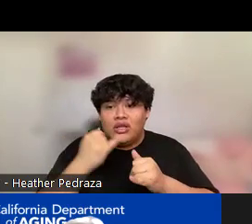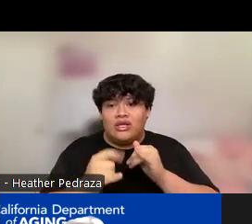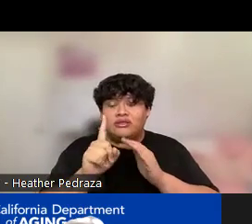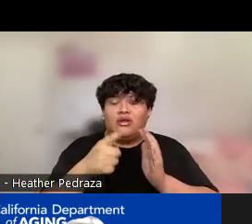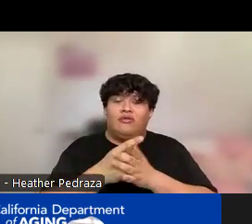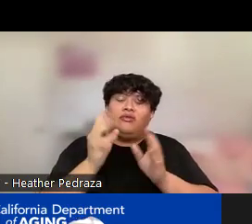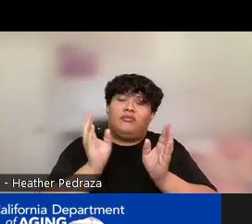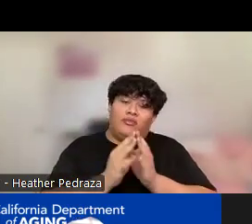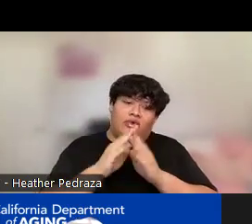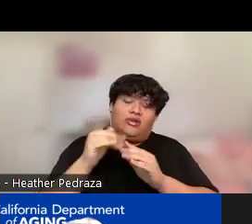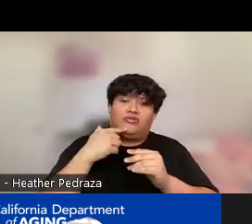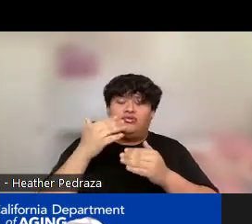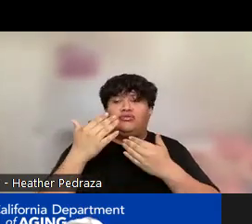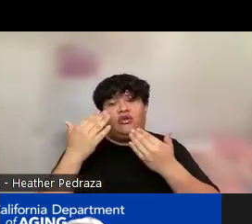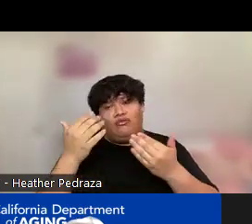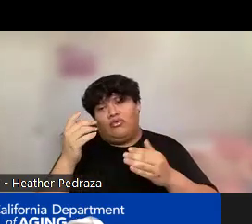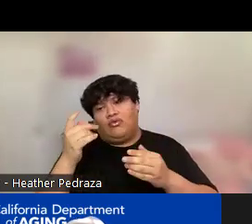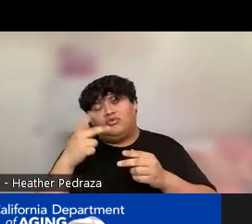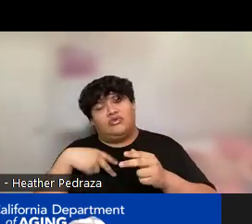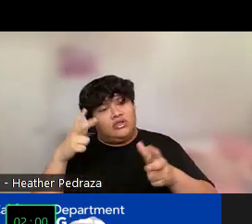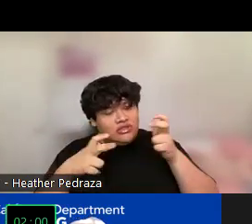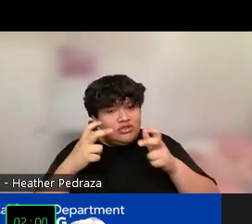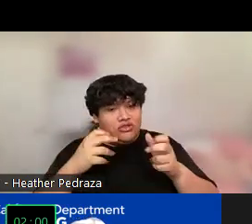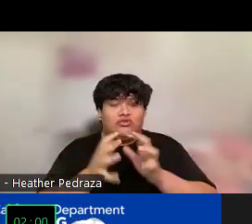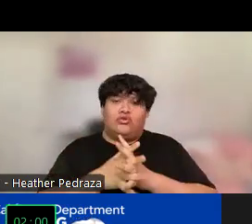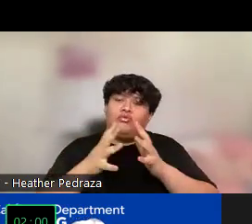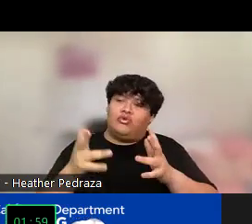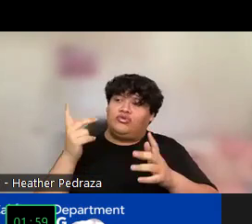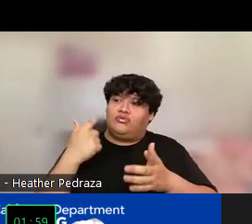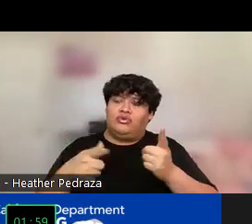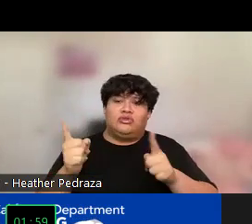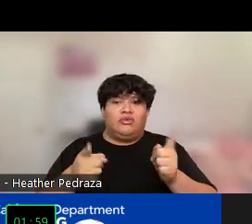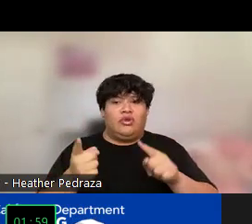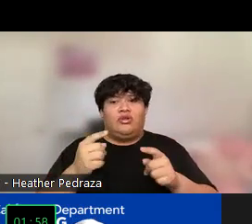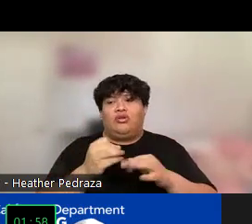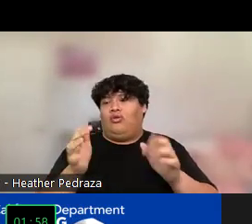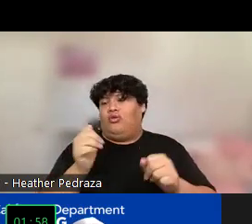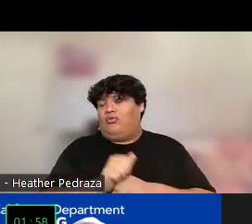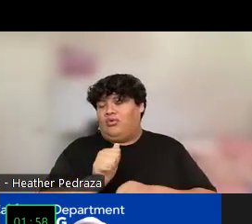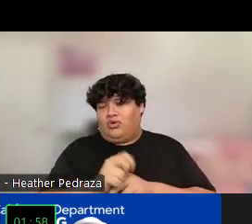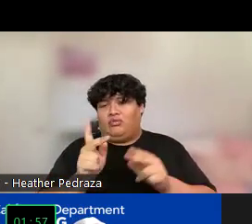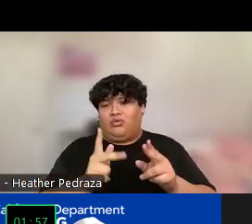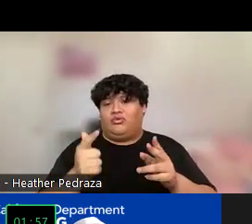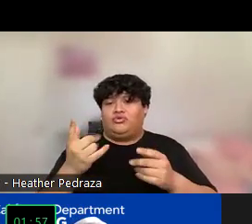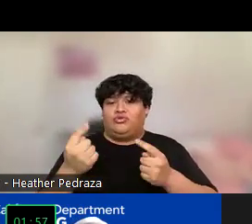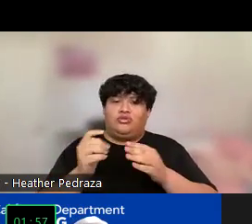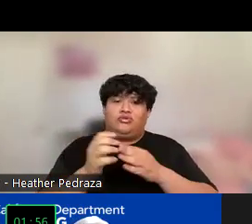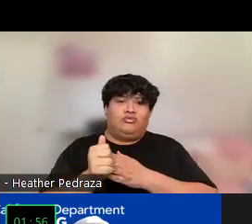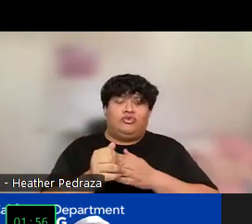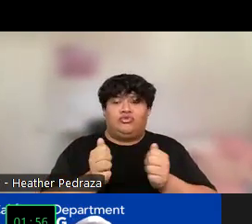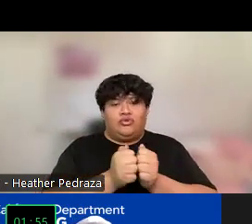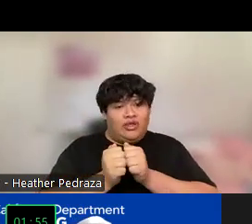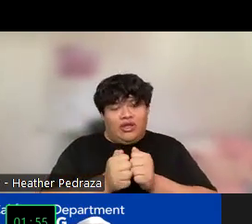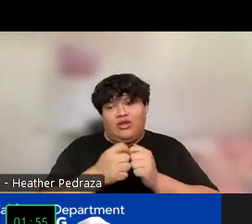and I'm just grateful to be able to listen to so much that's going on and all the work that everyone's trying to pull together and